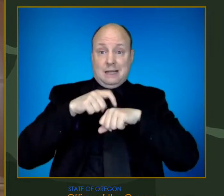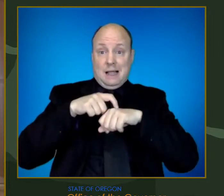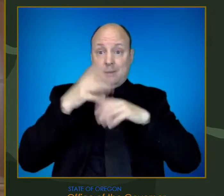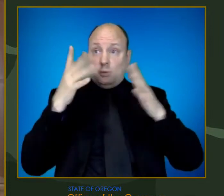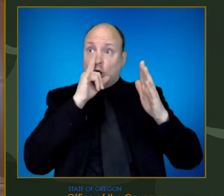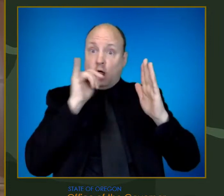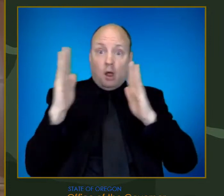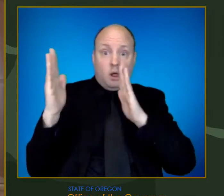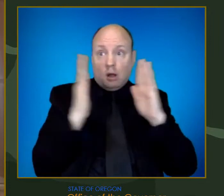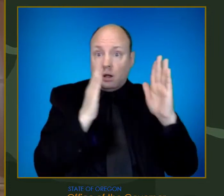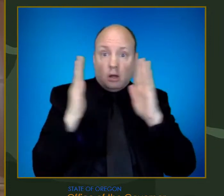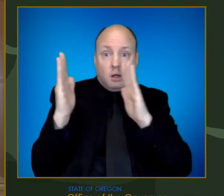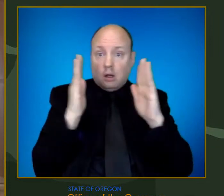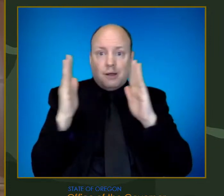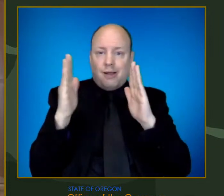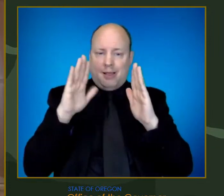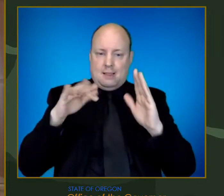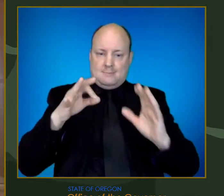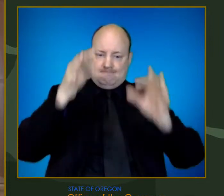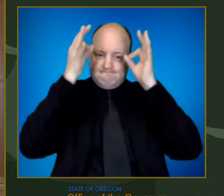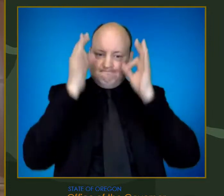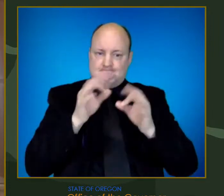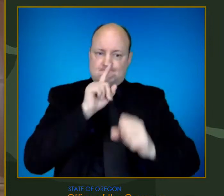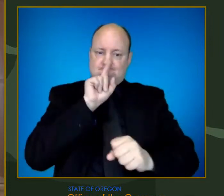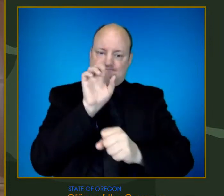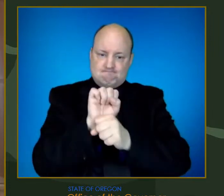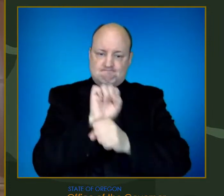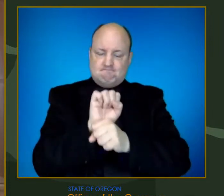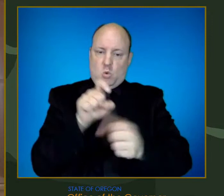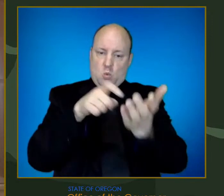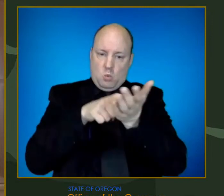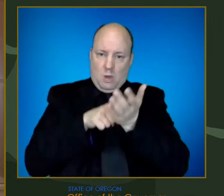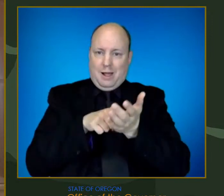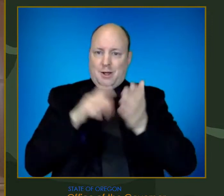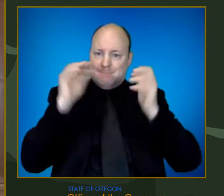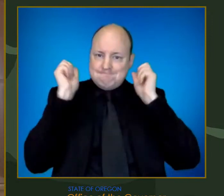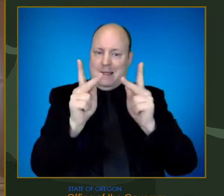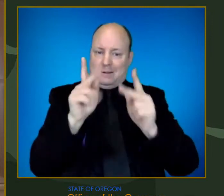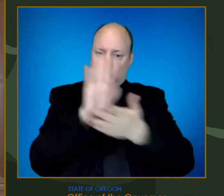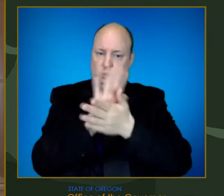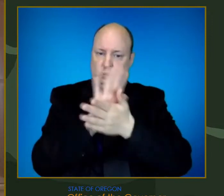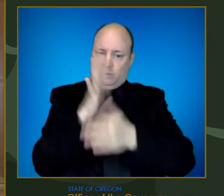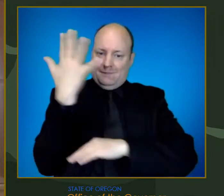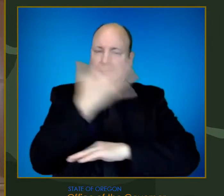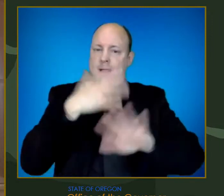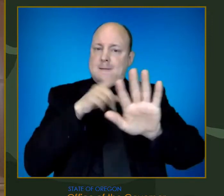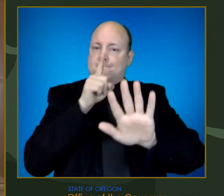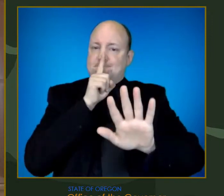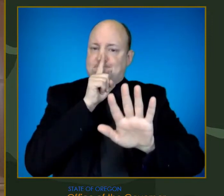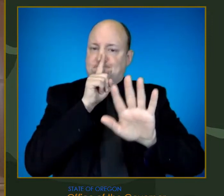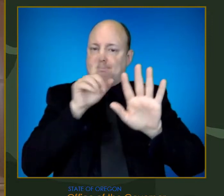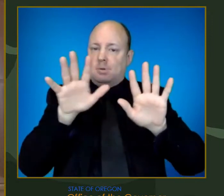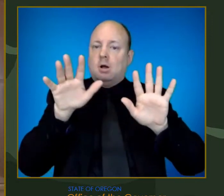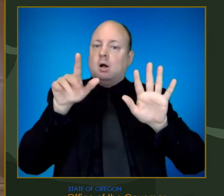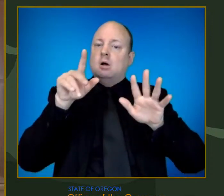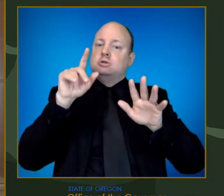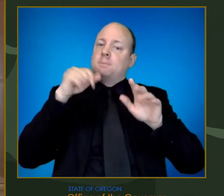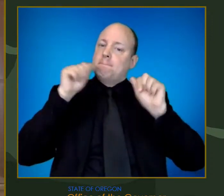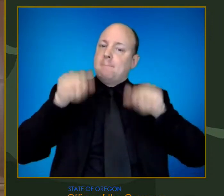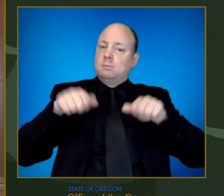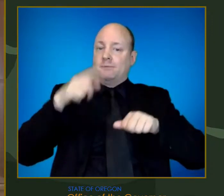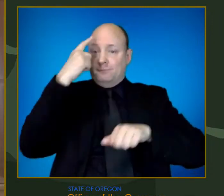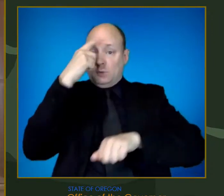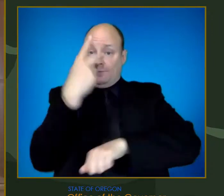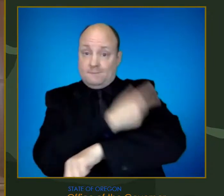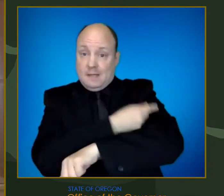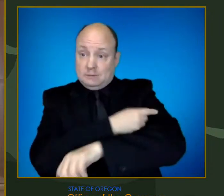timeline, and we are working as effectively as we can, as equitably as we can, to get vaccines in arms so we